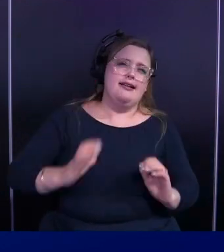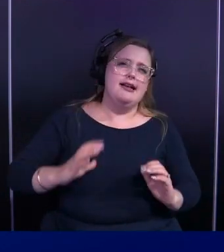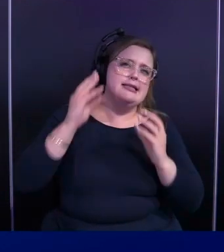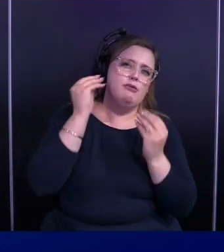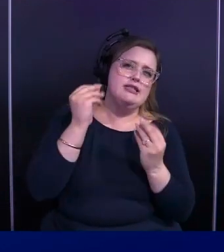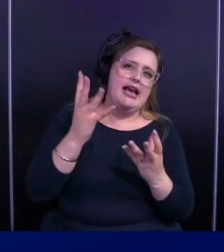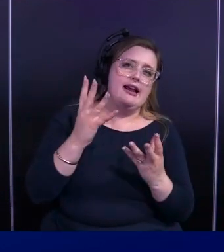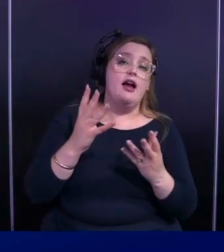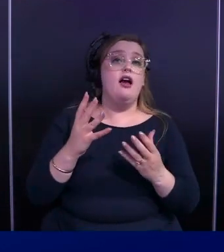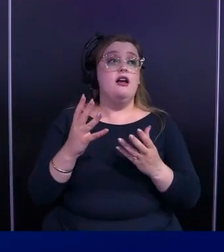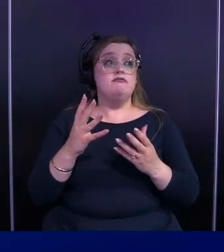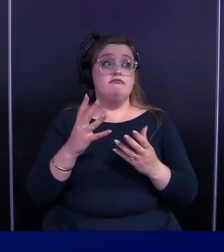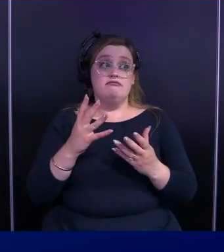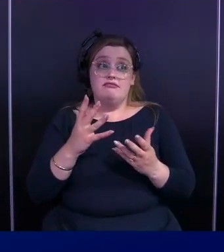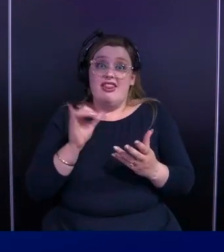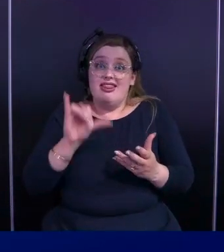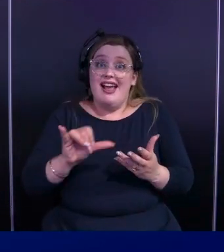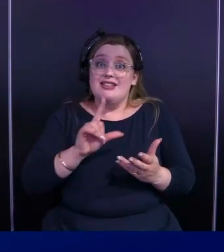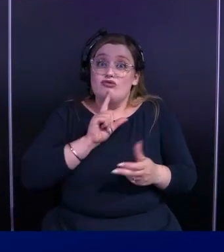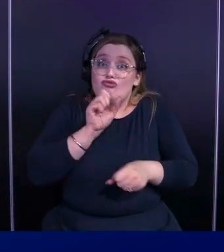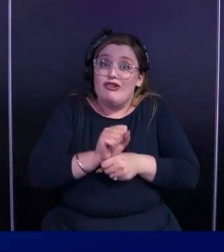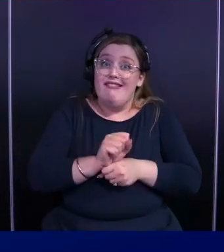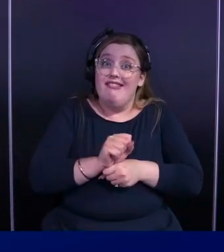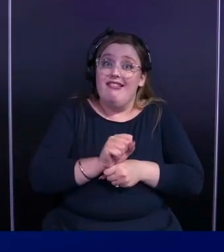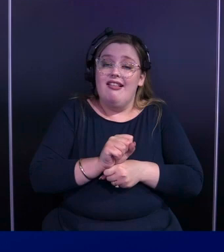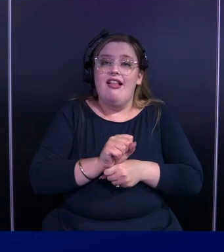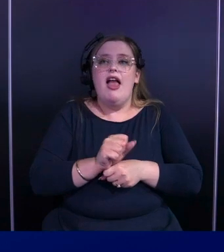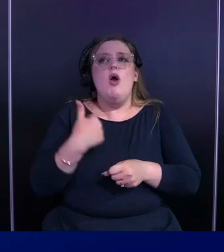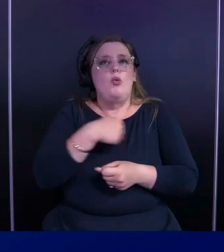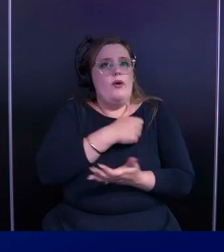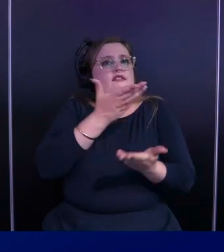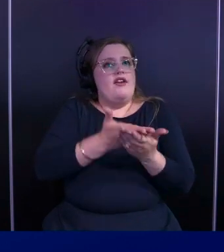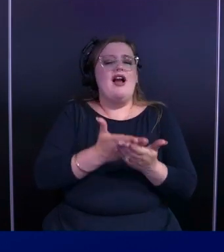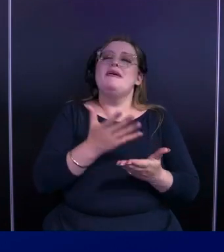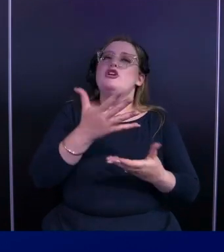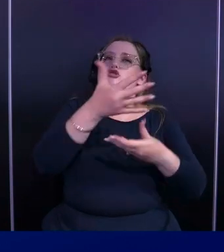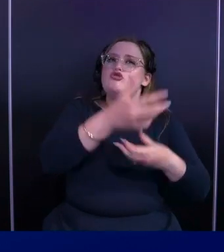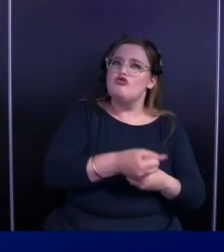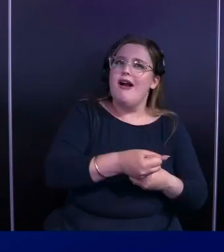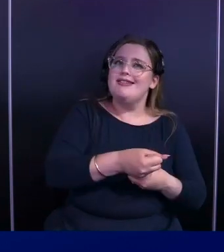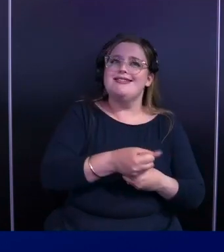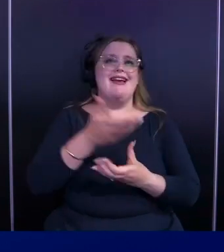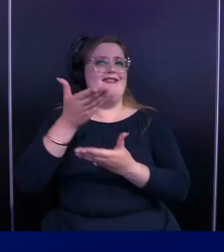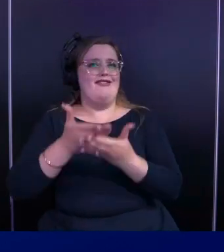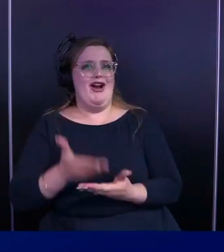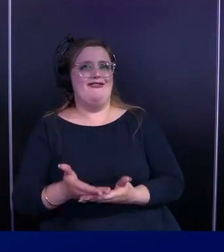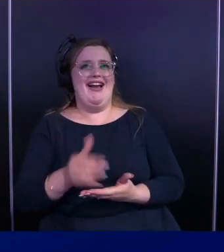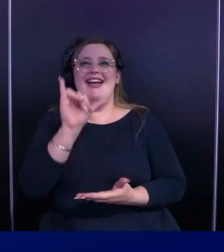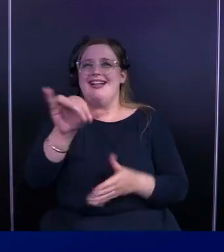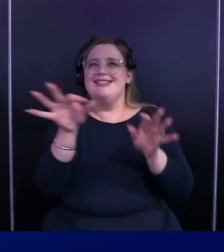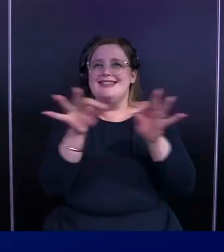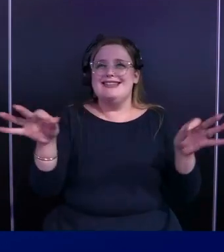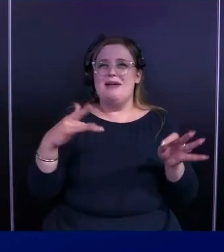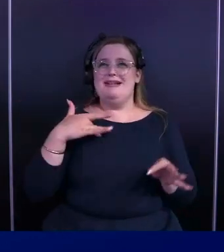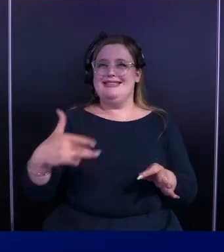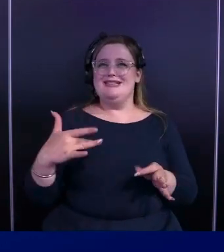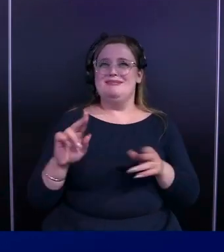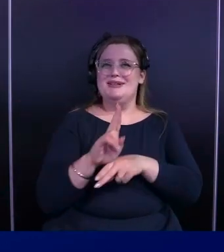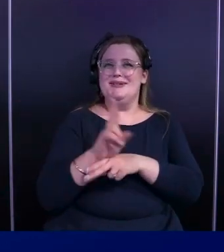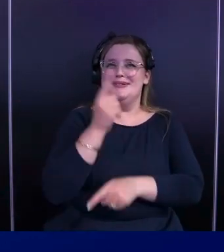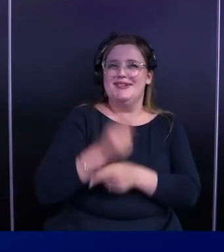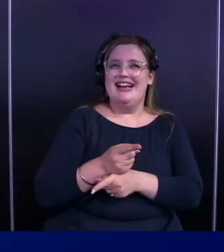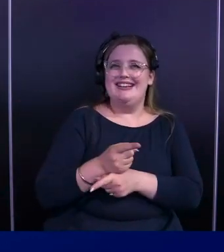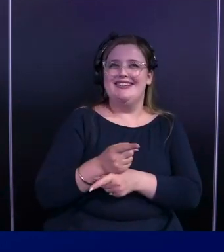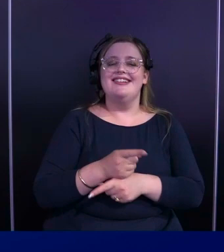that it is real. And we have verified that, trust but verify, I think is a statement people use elsewhere, right? So I think the announcement